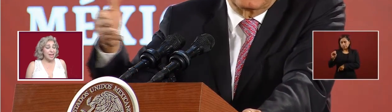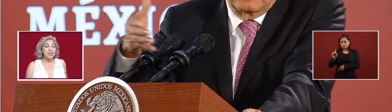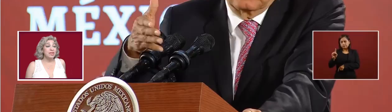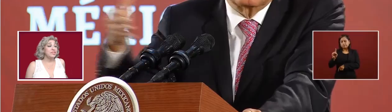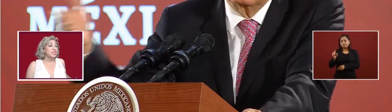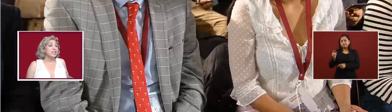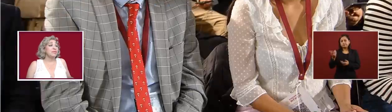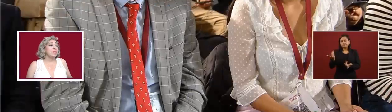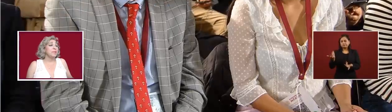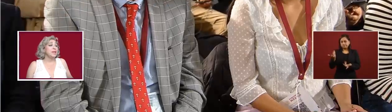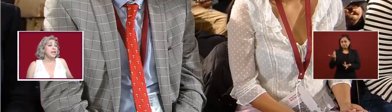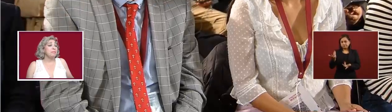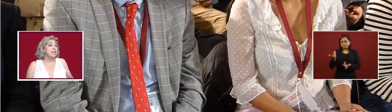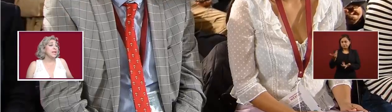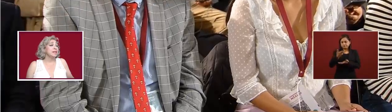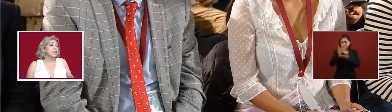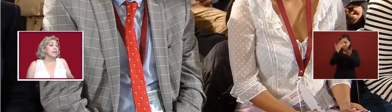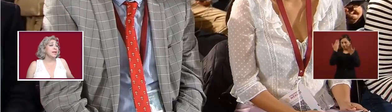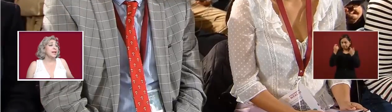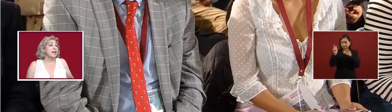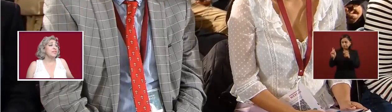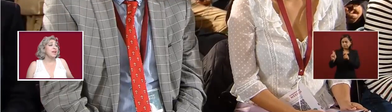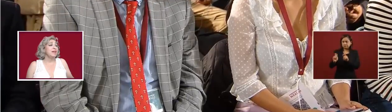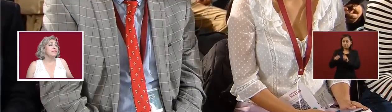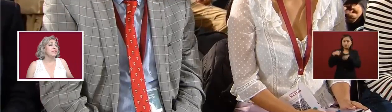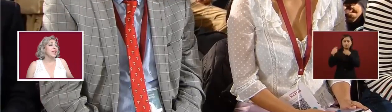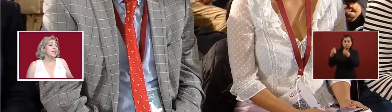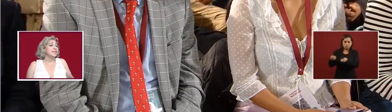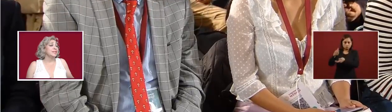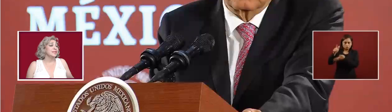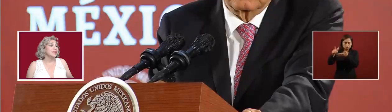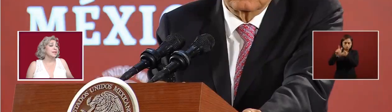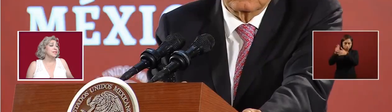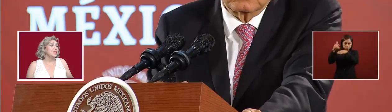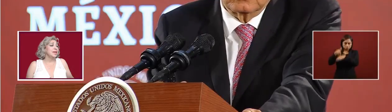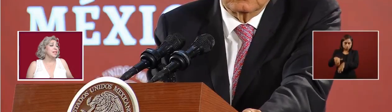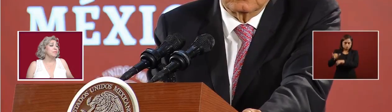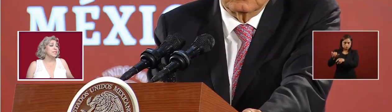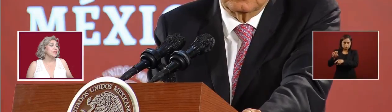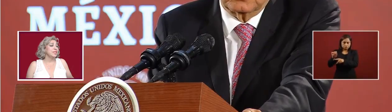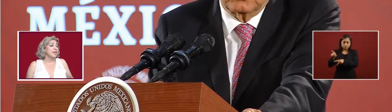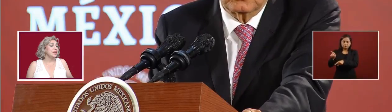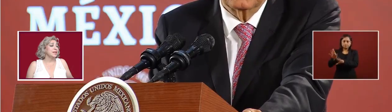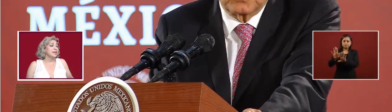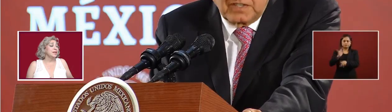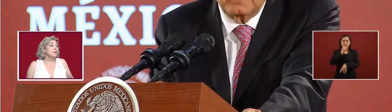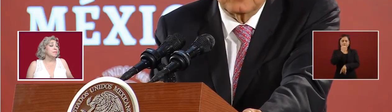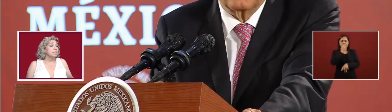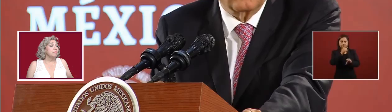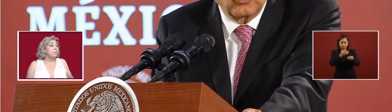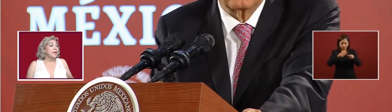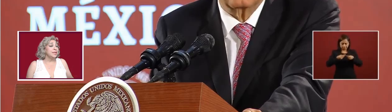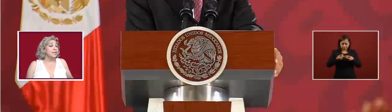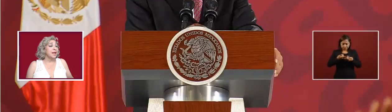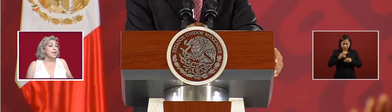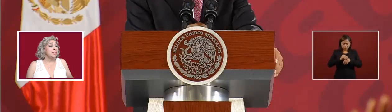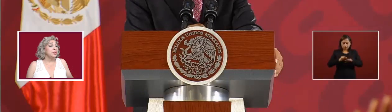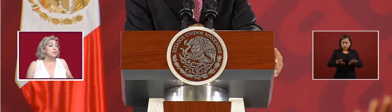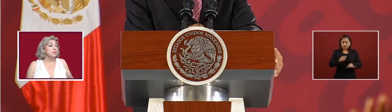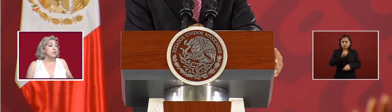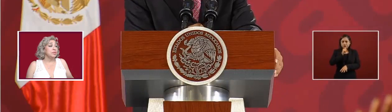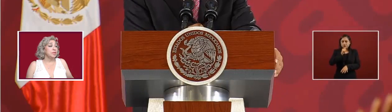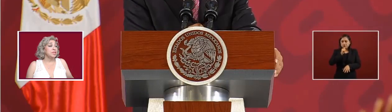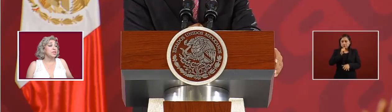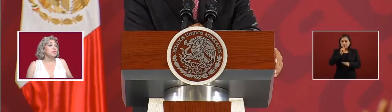And I don't know if she's already been named legally, and I don't have that, the elements on that, but I